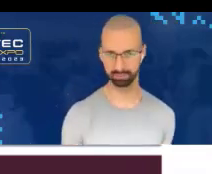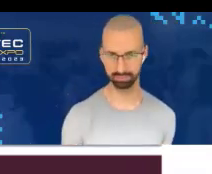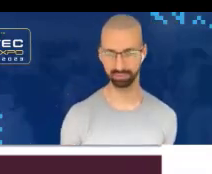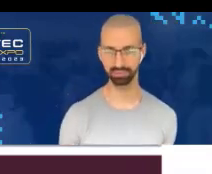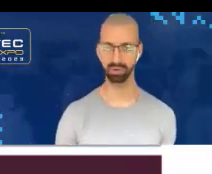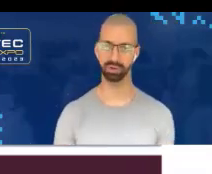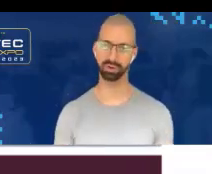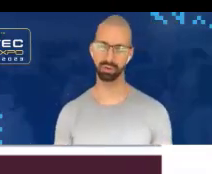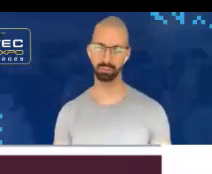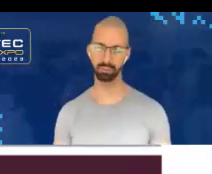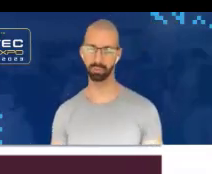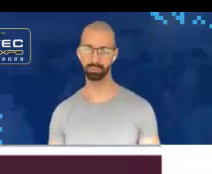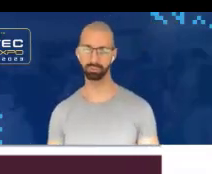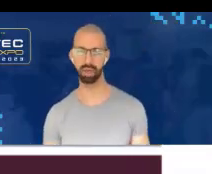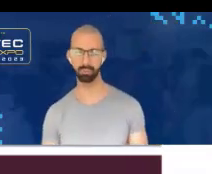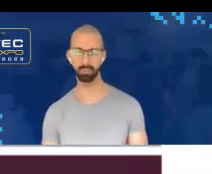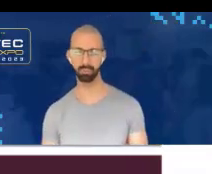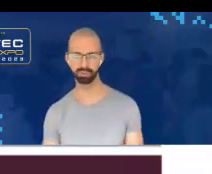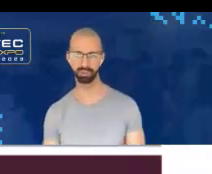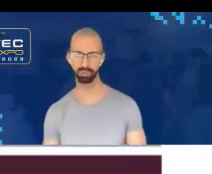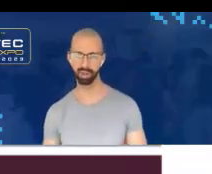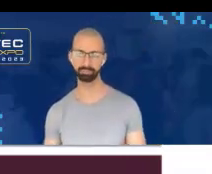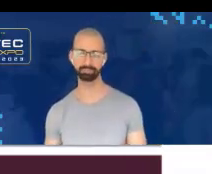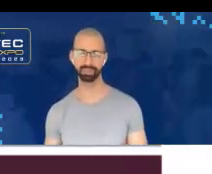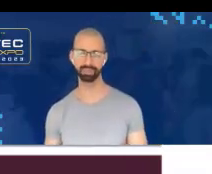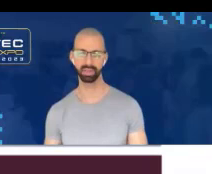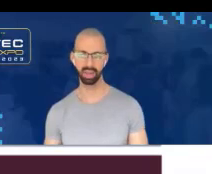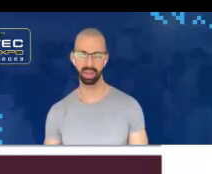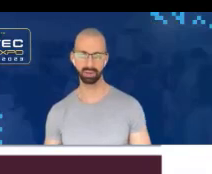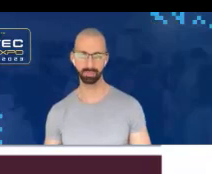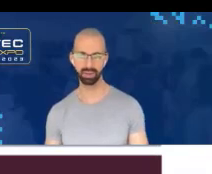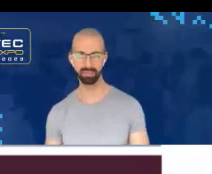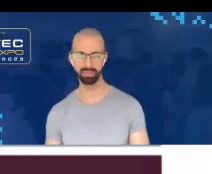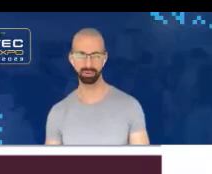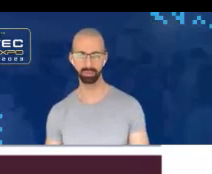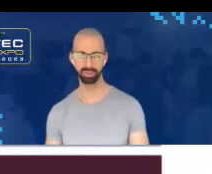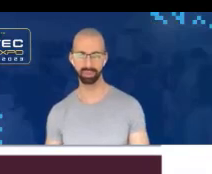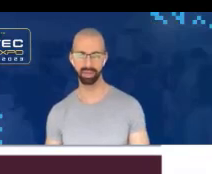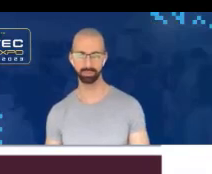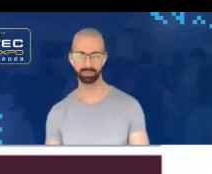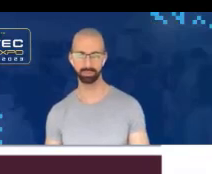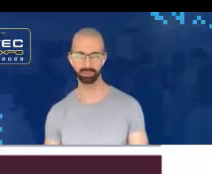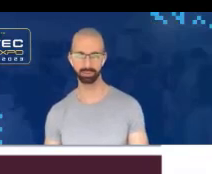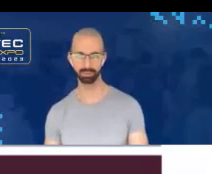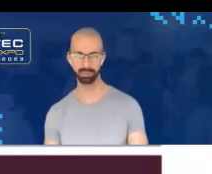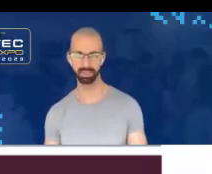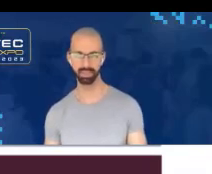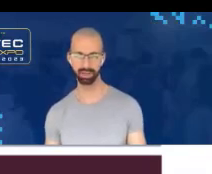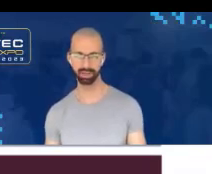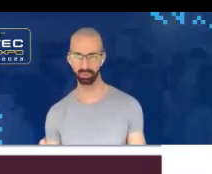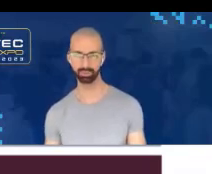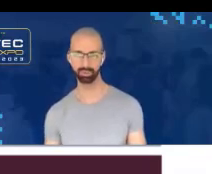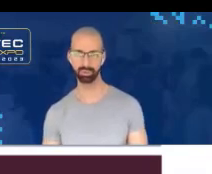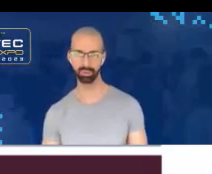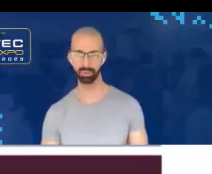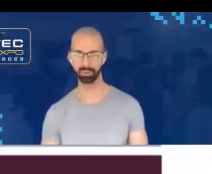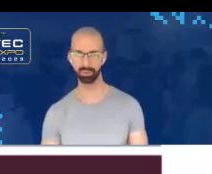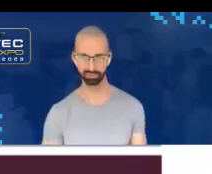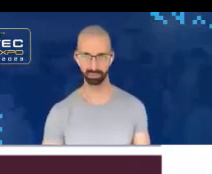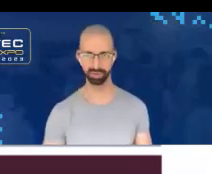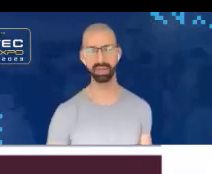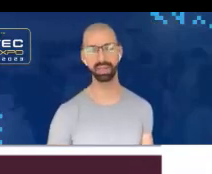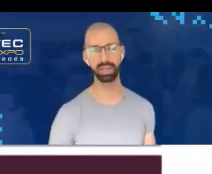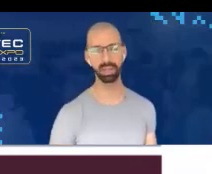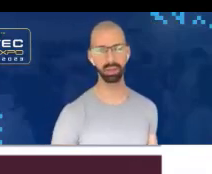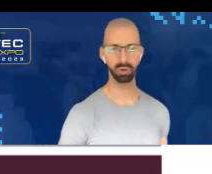make it in a faster and more efficient way. And we tried many of them, but we came to the conclusion that Adobe Premiere Pro